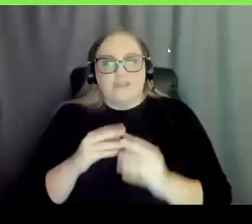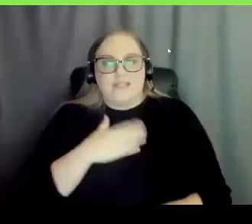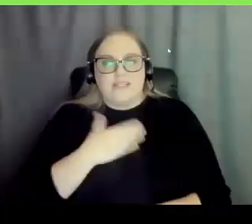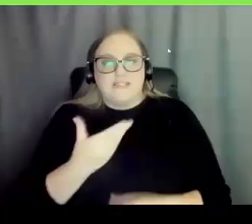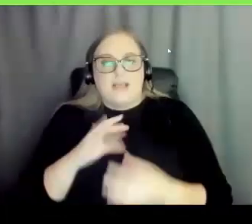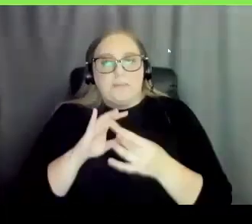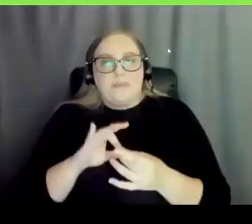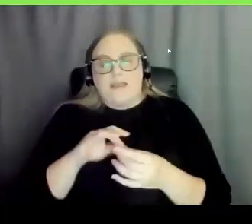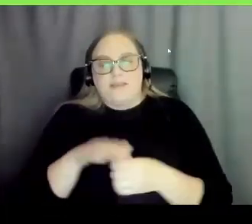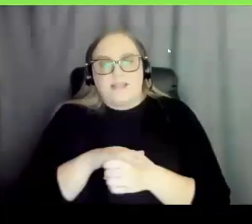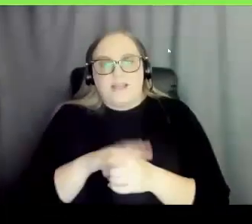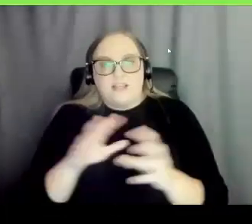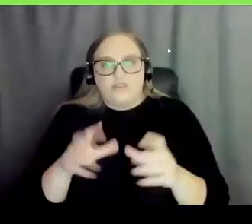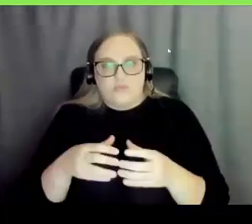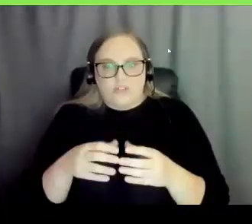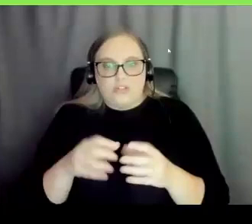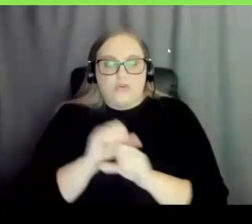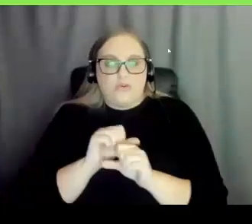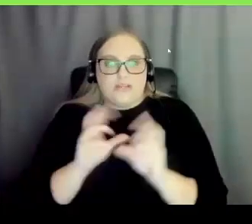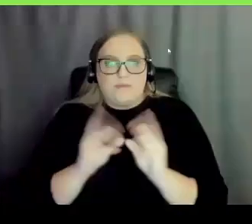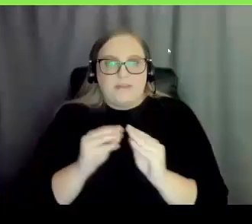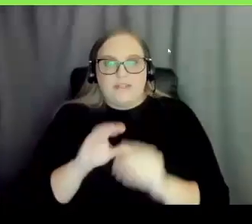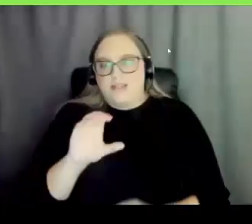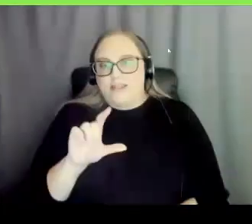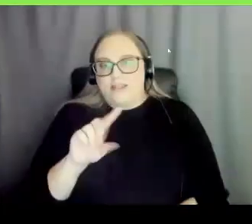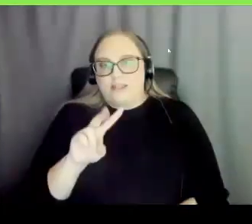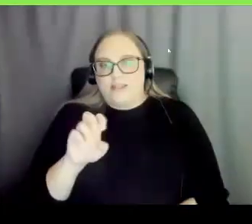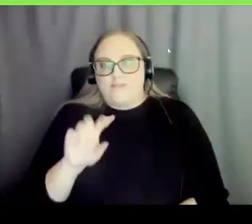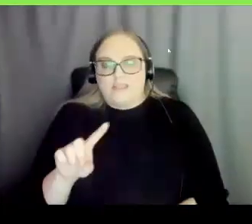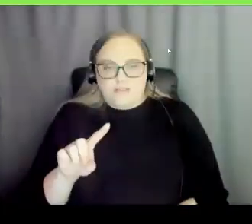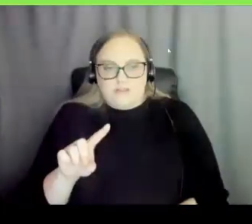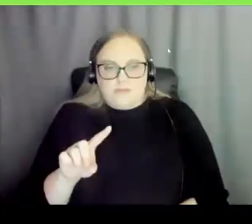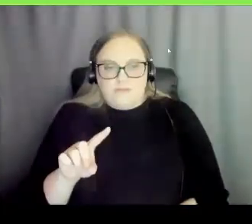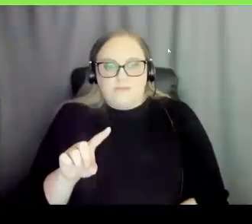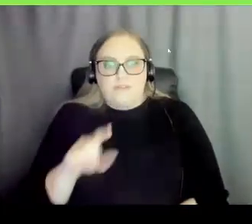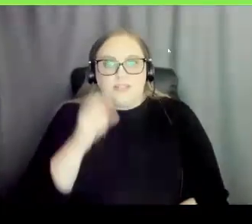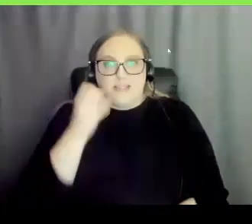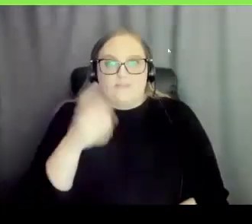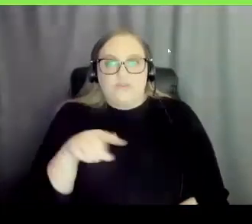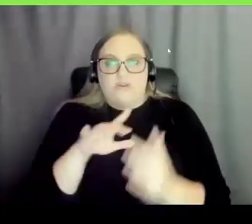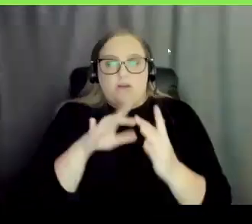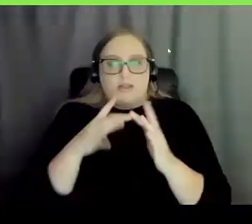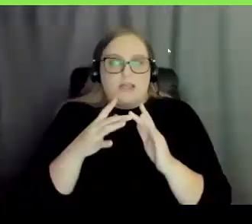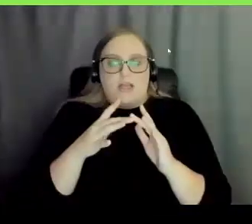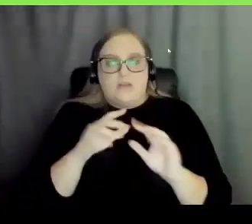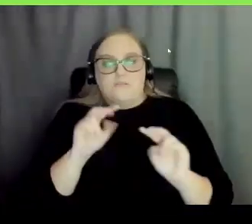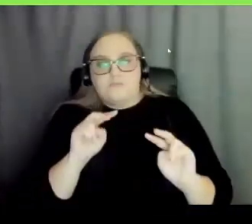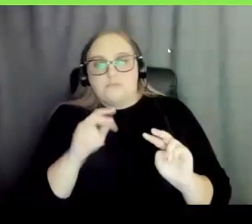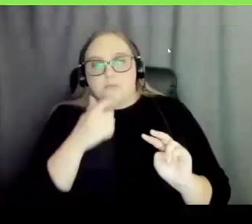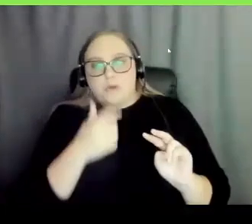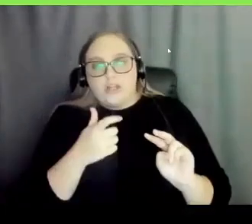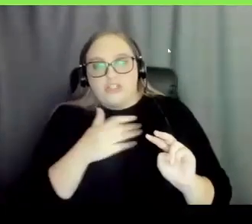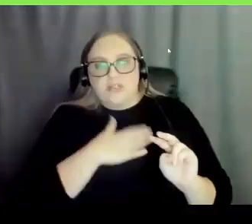consortia working meeting right here in Cleveland. So if you're online and tuning in, feel free to send